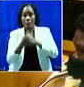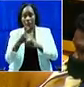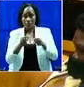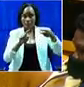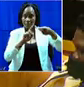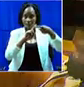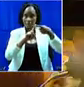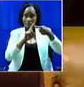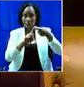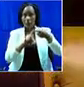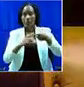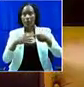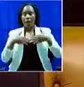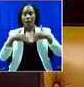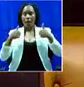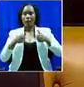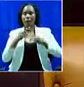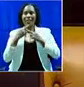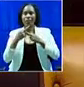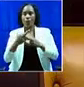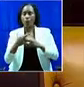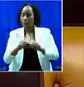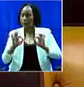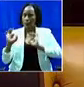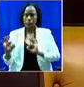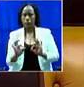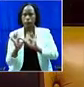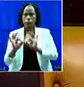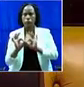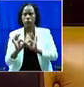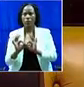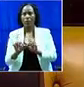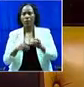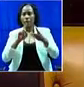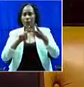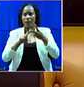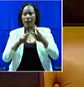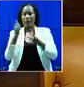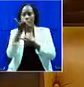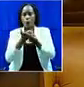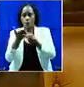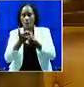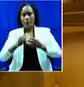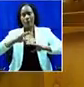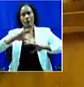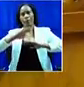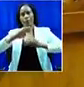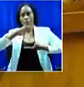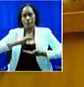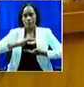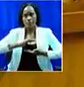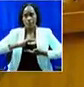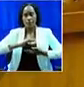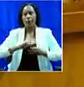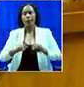response. Secondly, a social and economic relief. And now, an